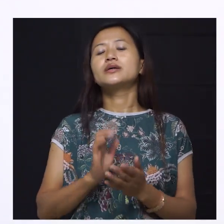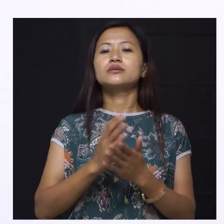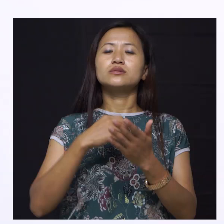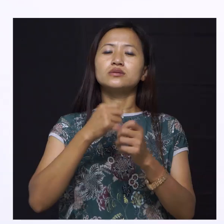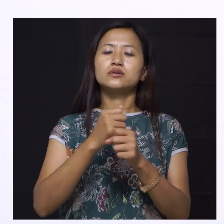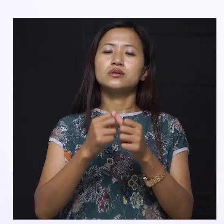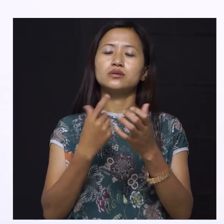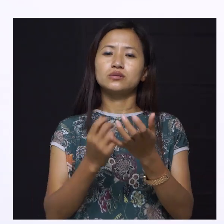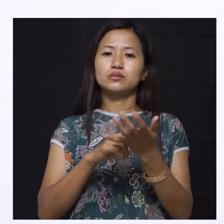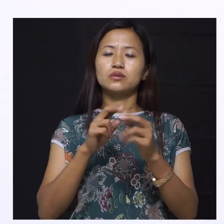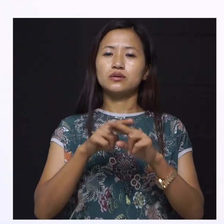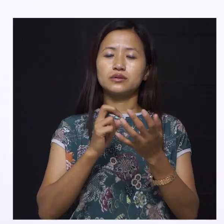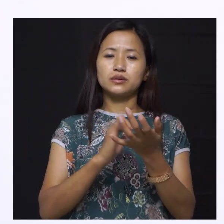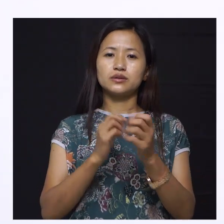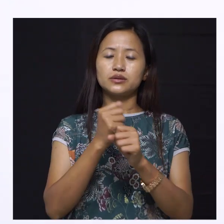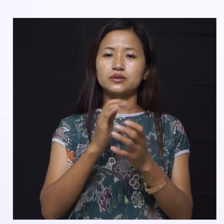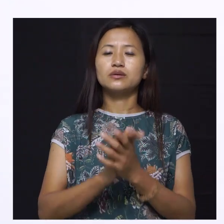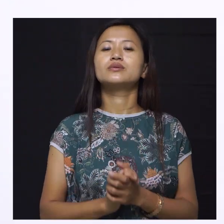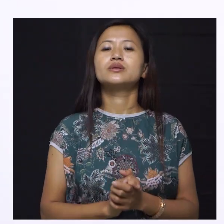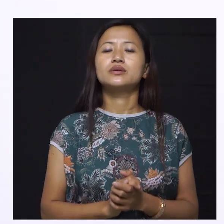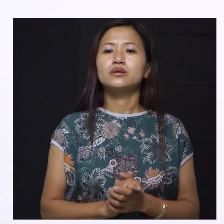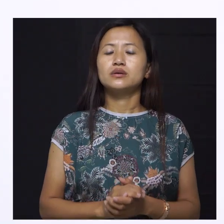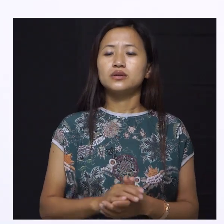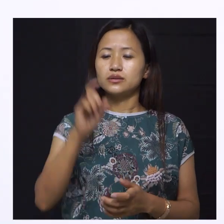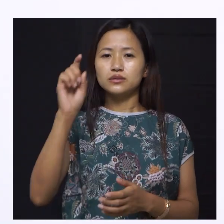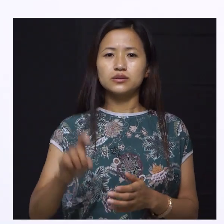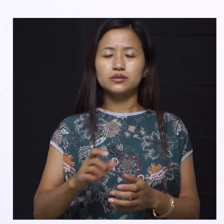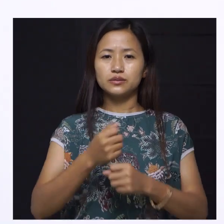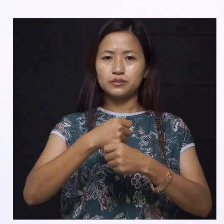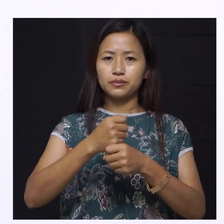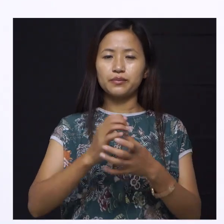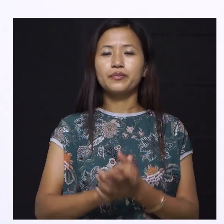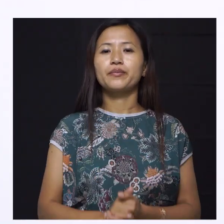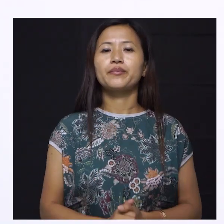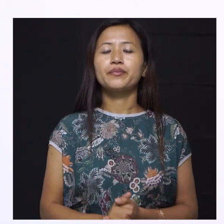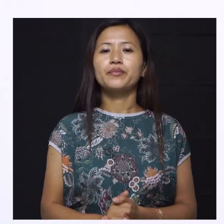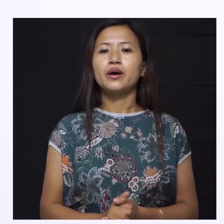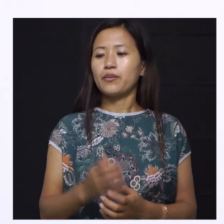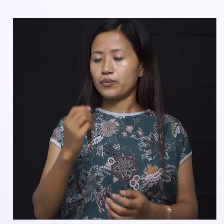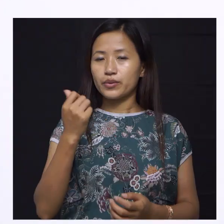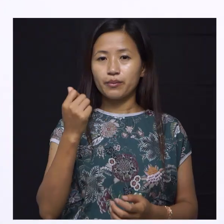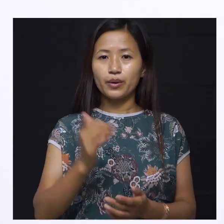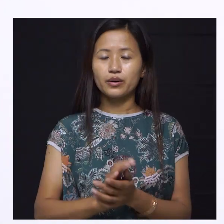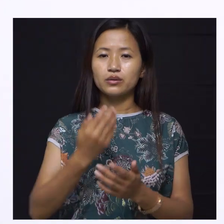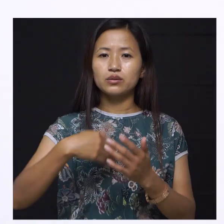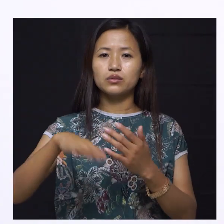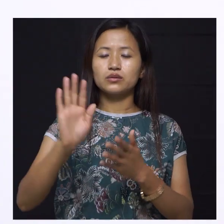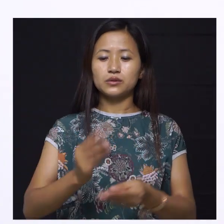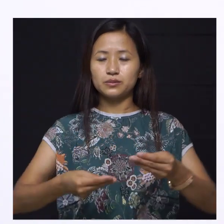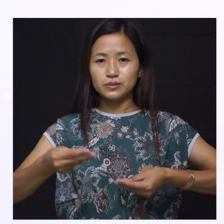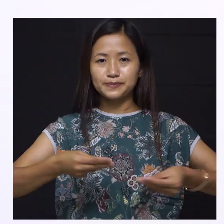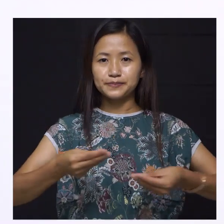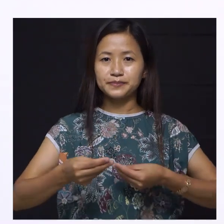okay? To go to a fair in Galway because he needs to make money, he needs to go on a business